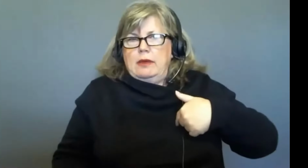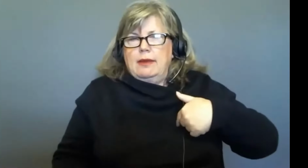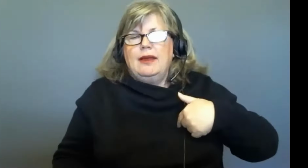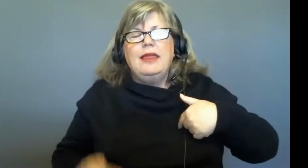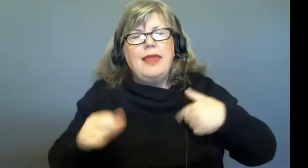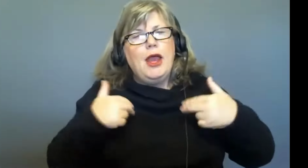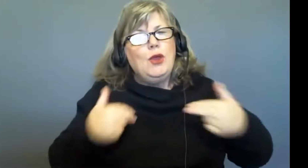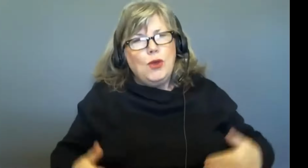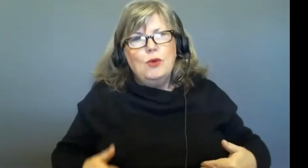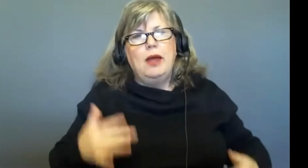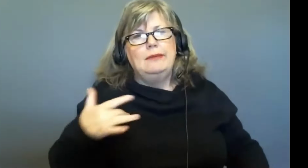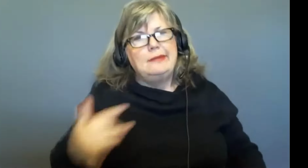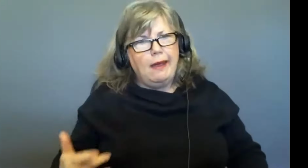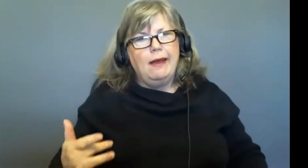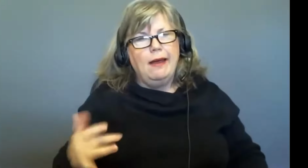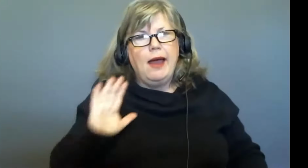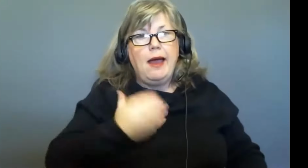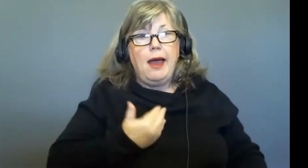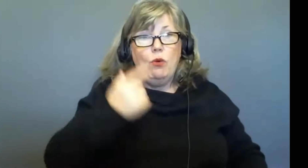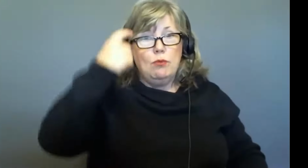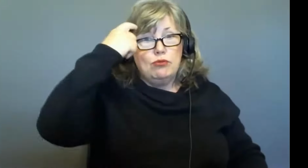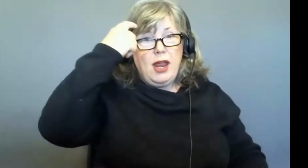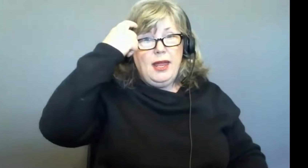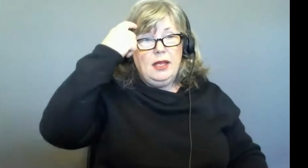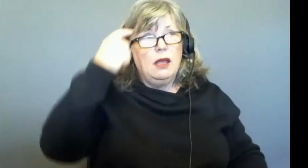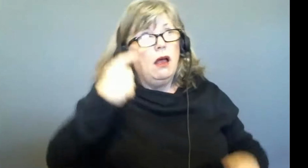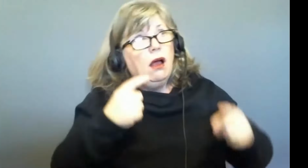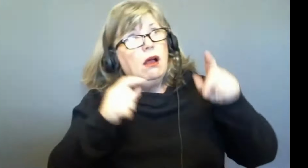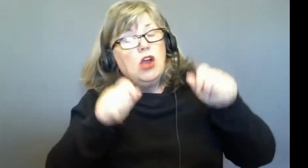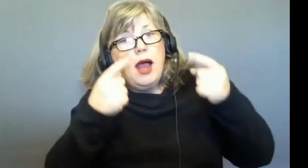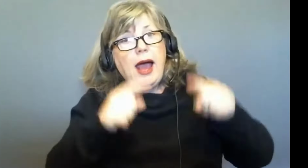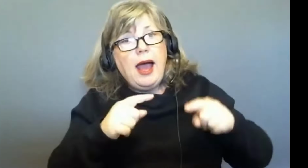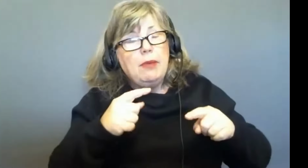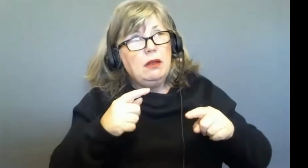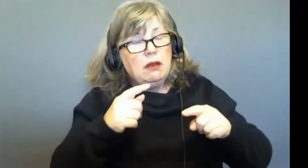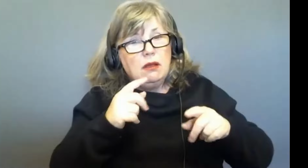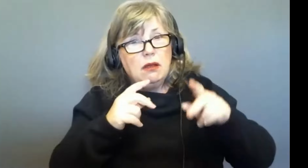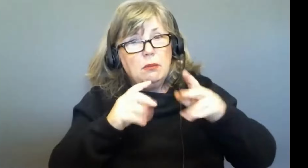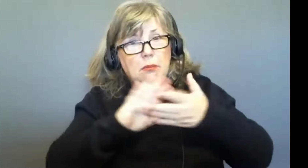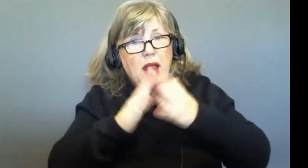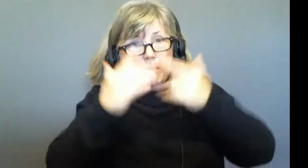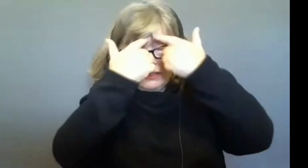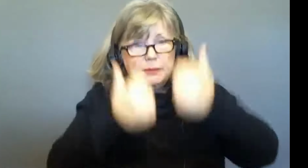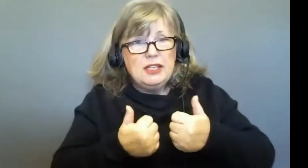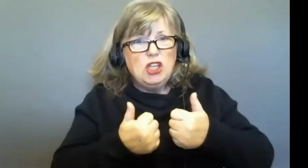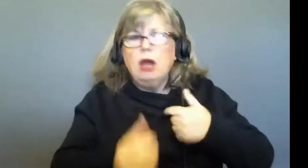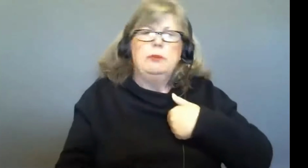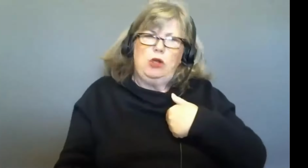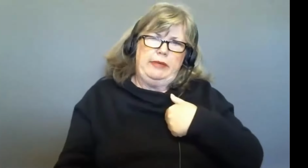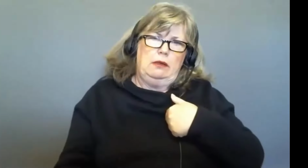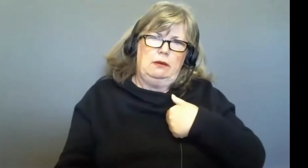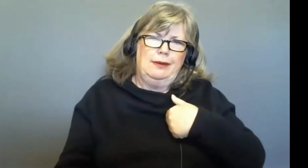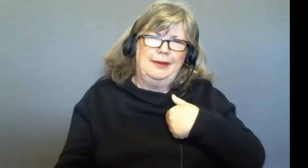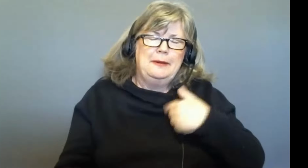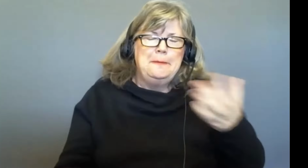mentality, and that's how our brain works, is we deny things. And I want to start off with that because, you know, we've talked about